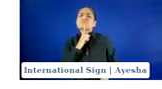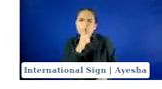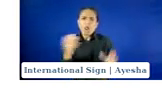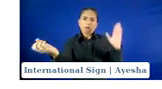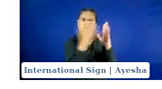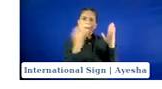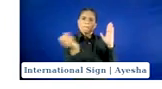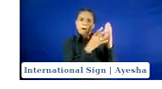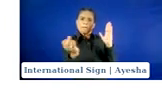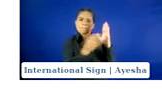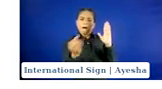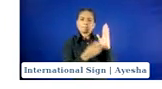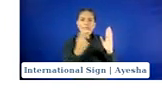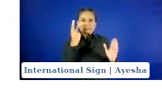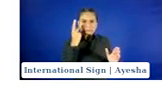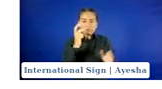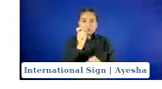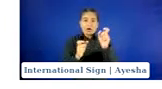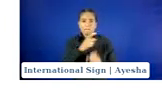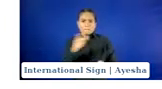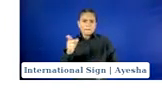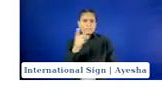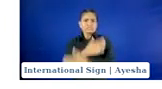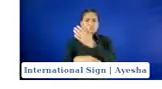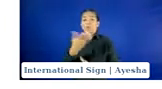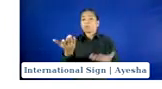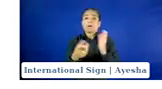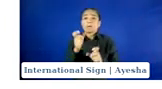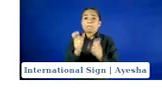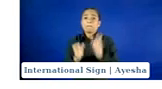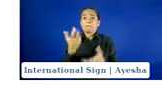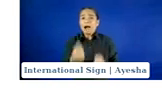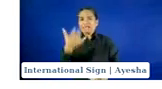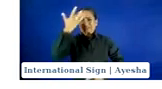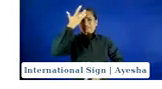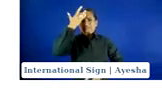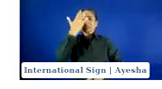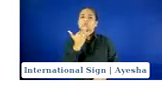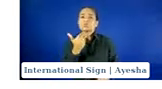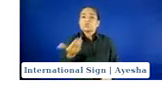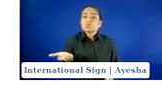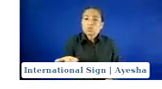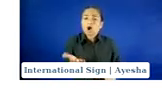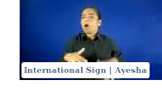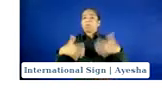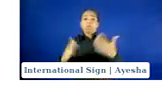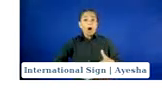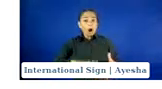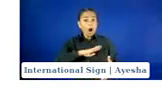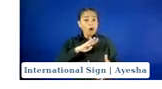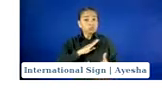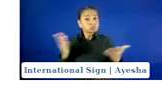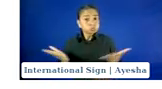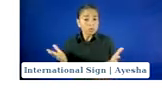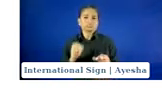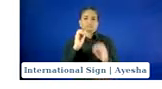groups, the population dynamics from the MI system that we have. Then we want to strengthen the coordination.